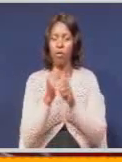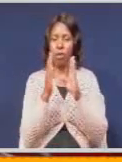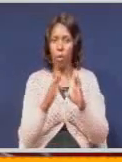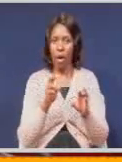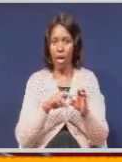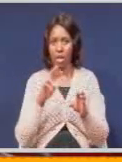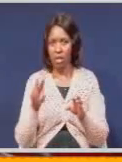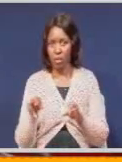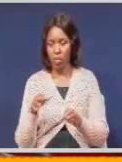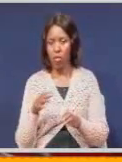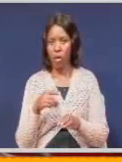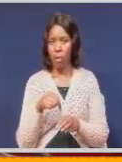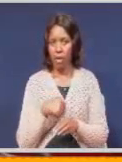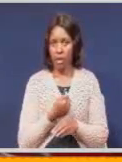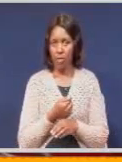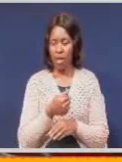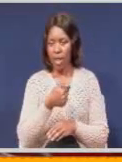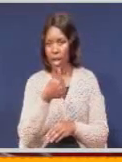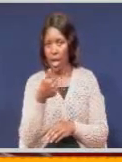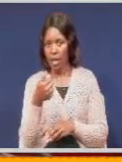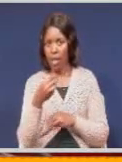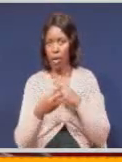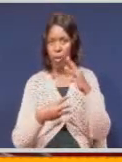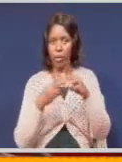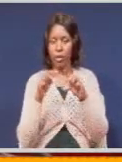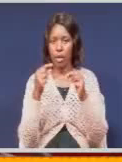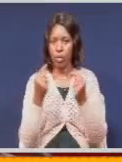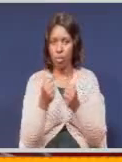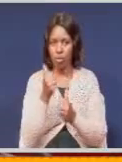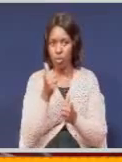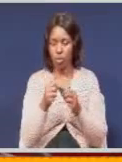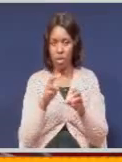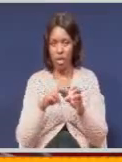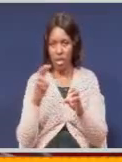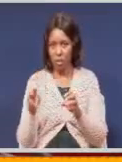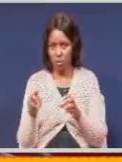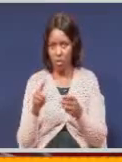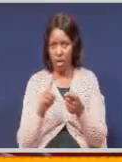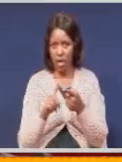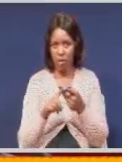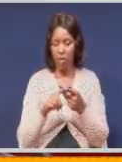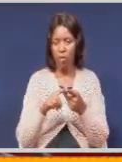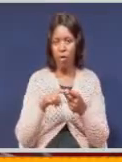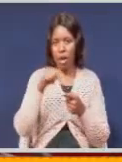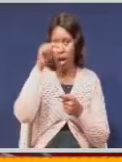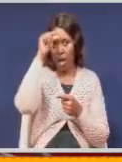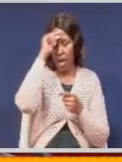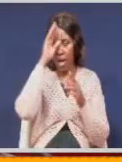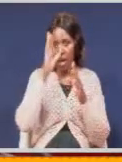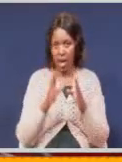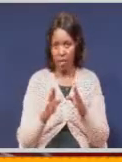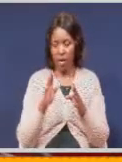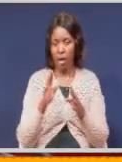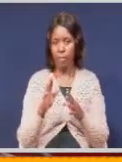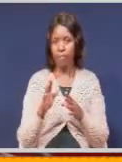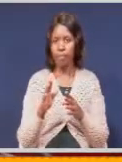one is comprised of the Governor as the CEO of this